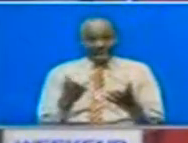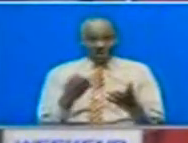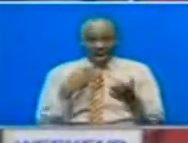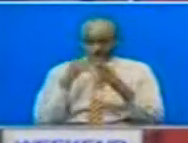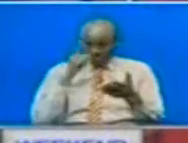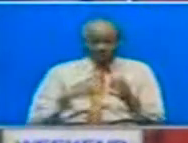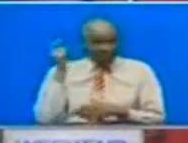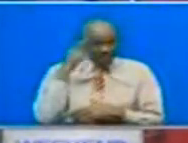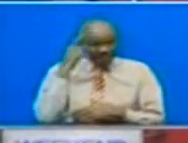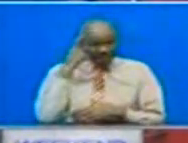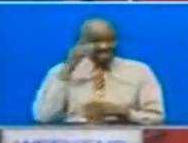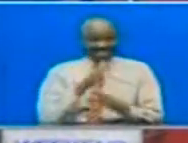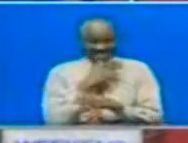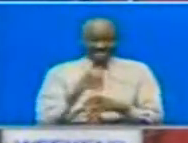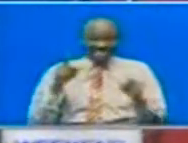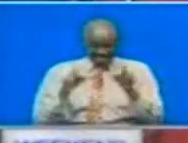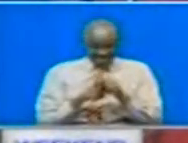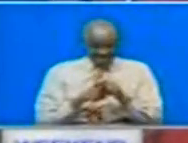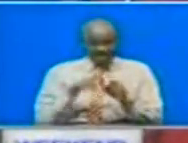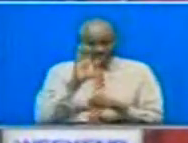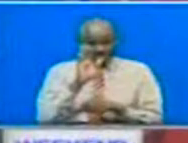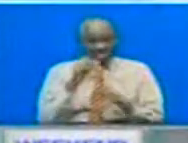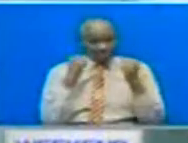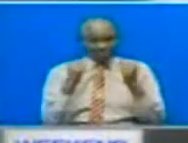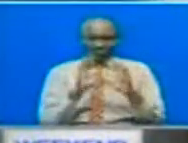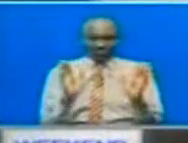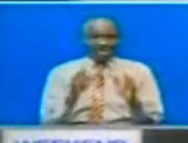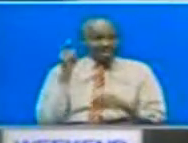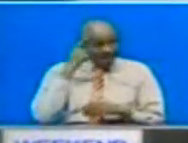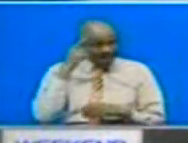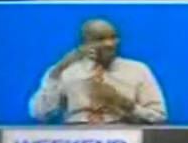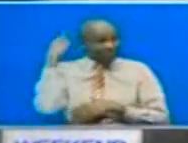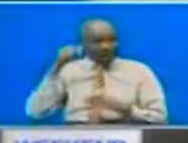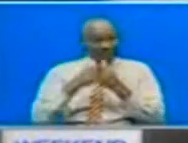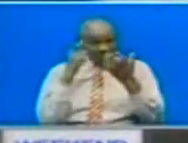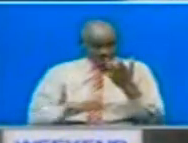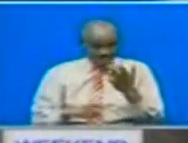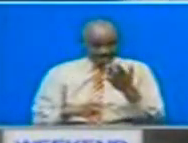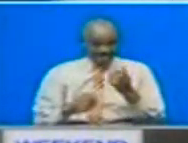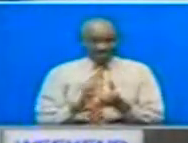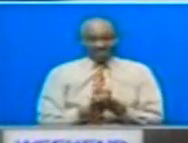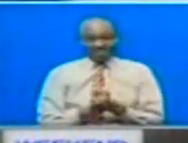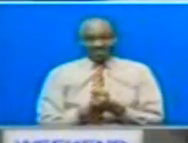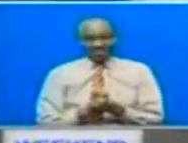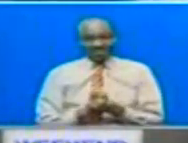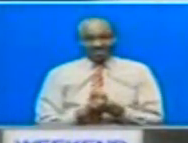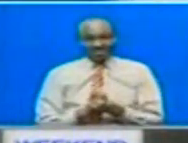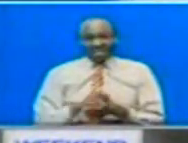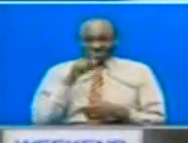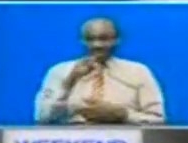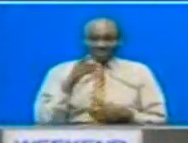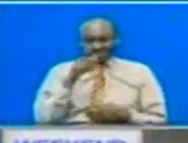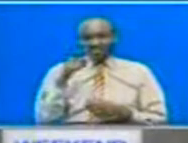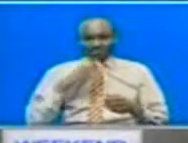Until he remembered that singing is not exactly his strongest point. Remember his audition for Project Fame? This is